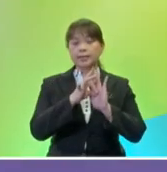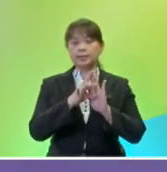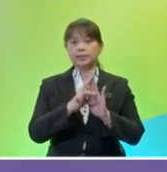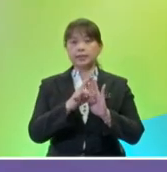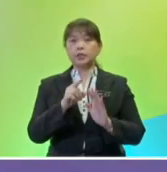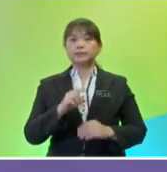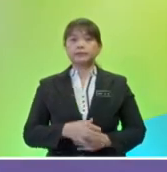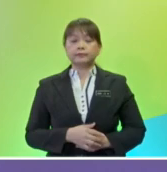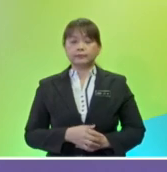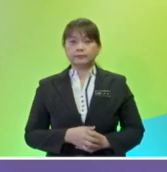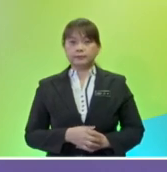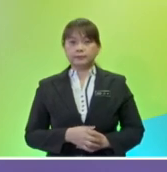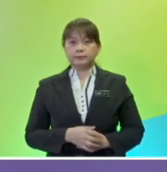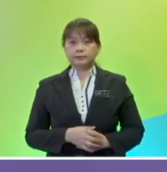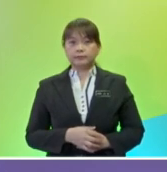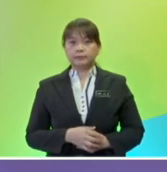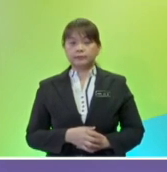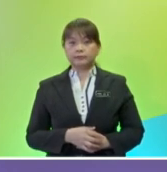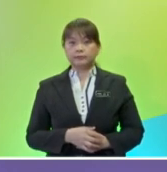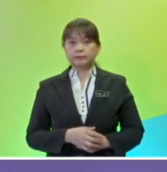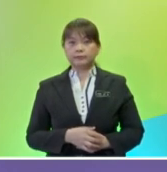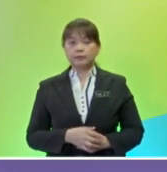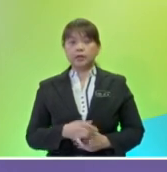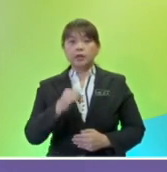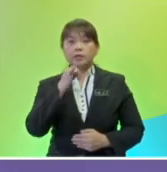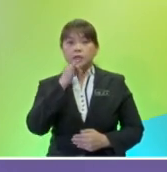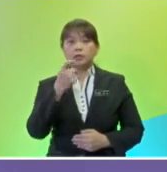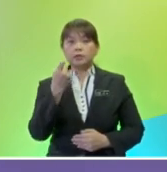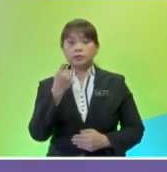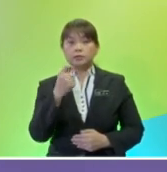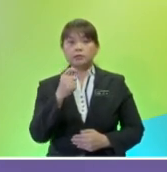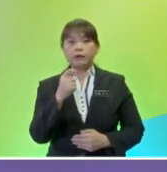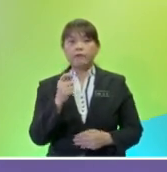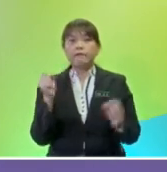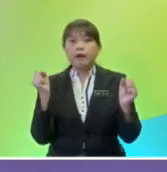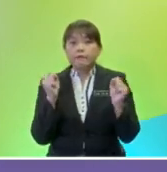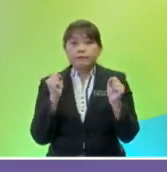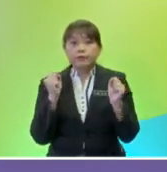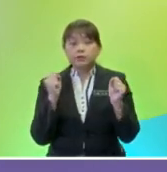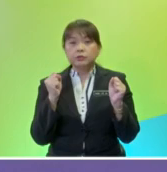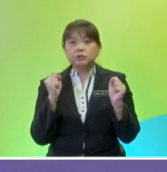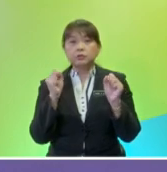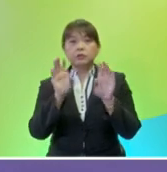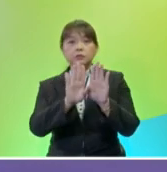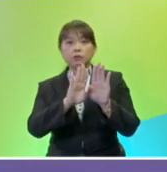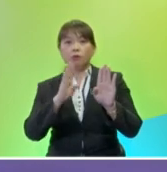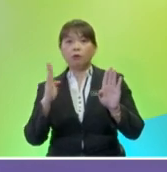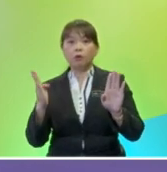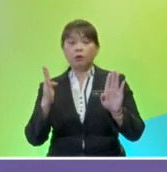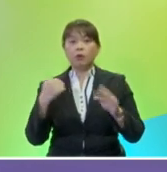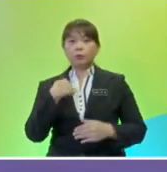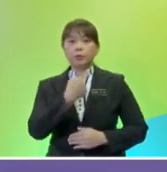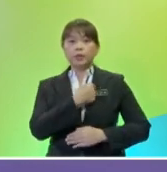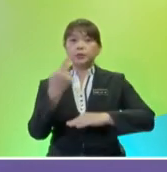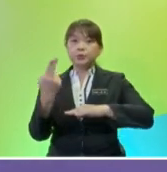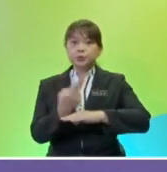is... The refrigerator door. The refrigerator door. We don't actually see it, but we use it every day.